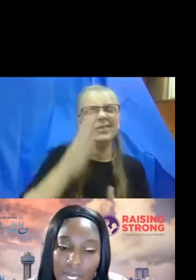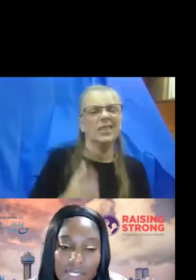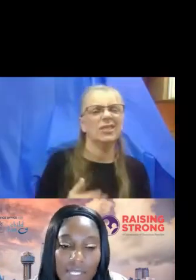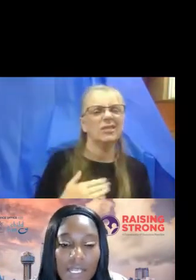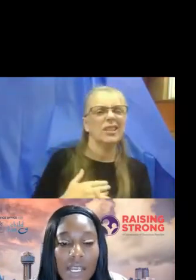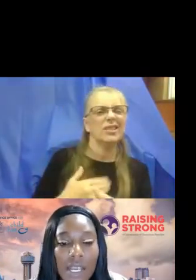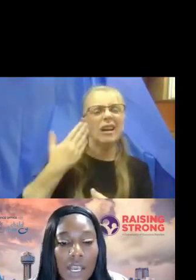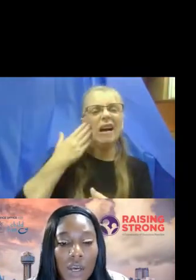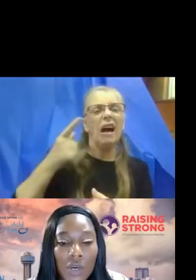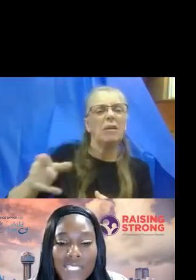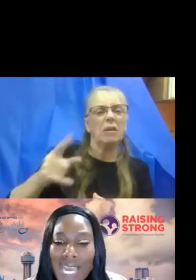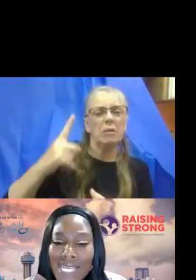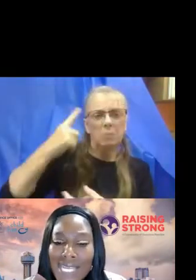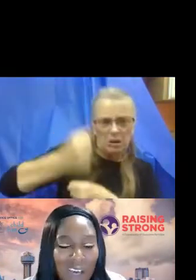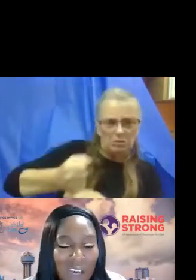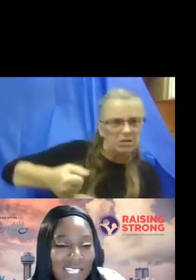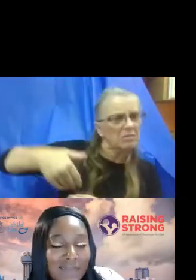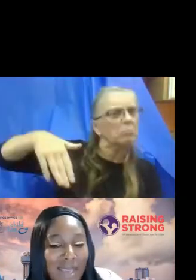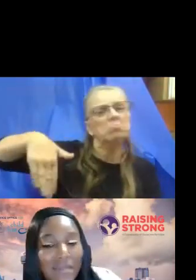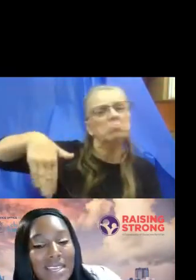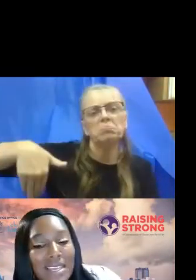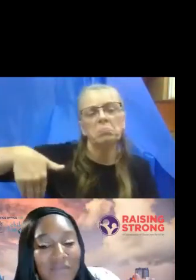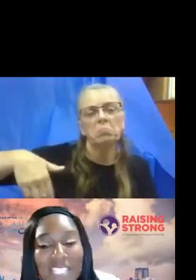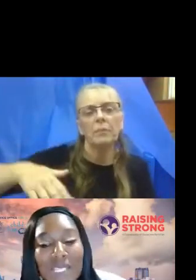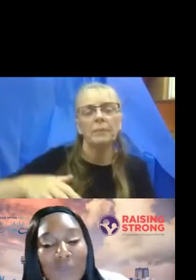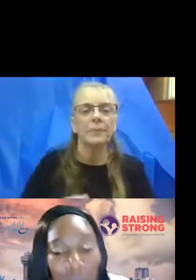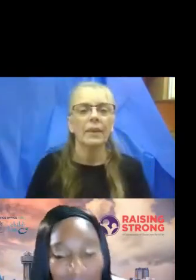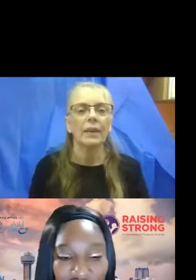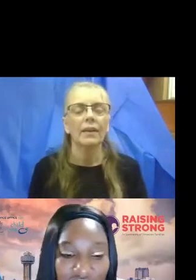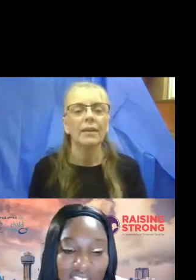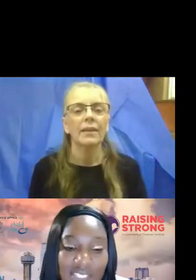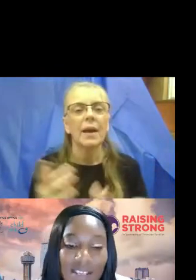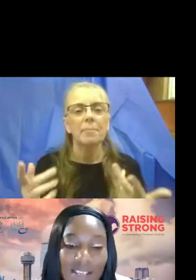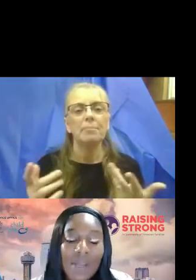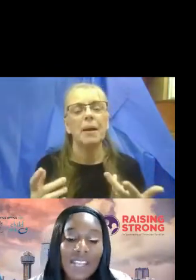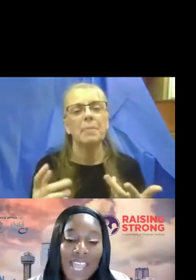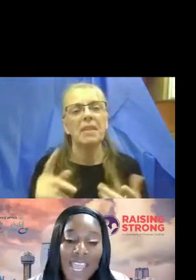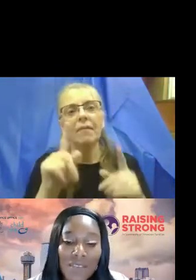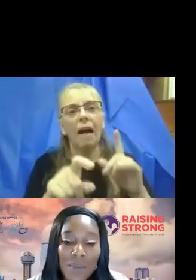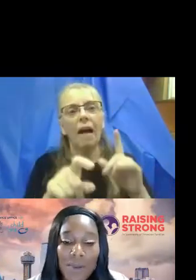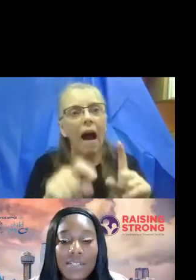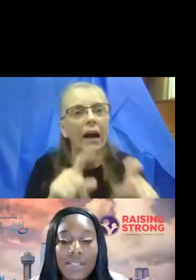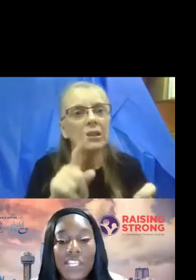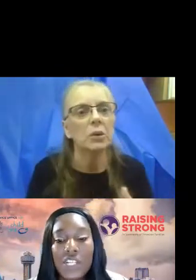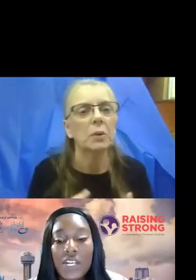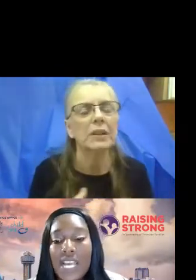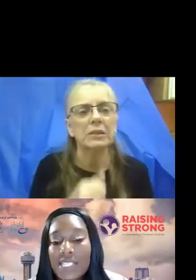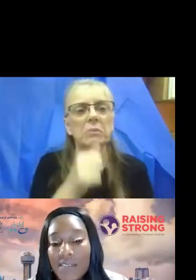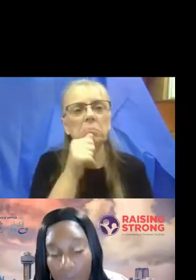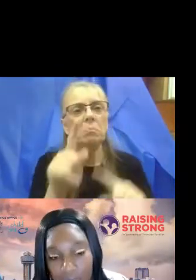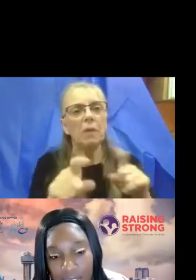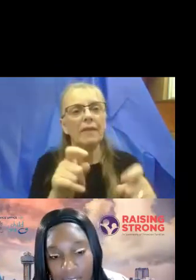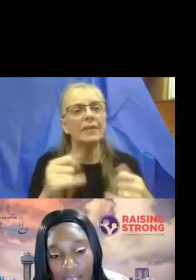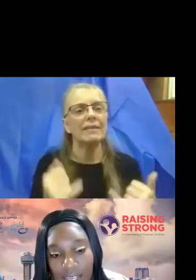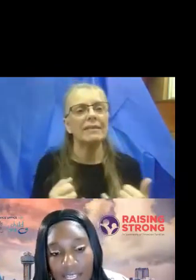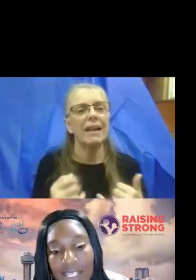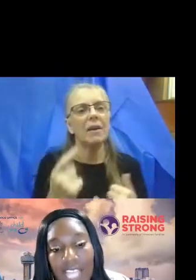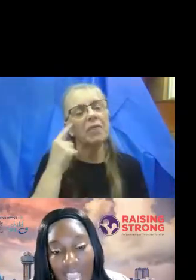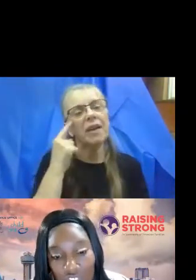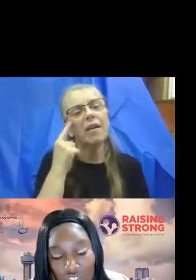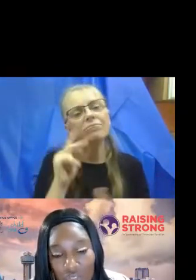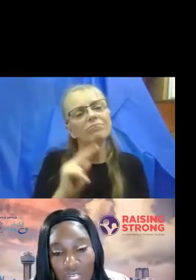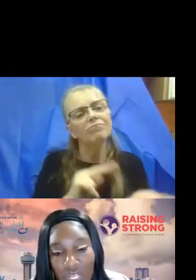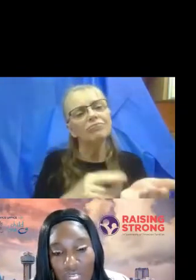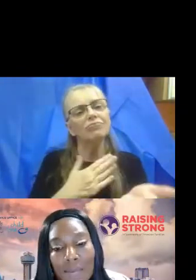this person who was asking all these maybe invasive questions, but now you probably see your nurse as a friend and